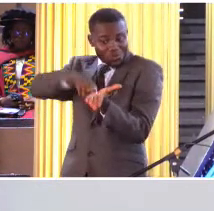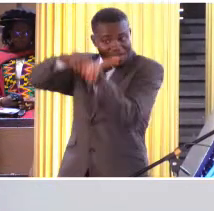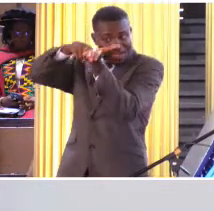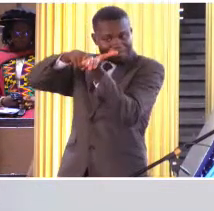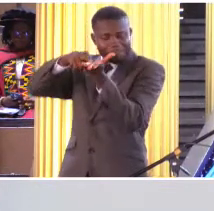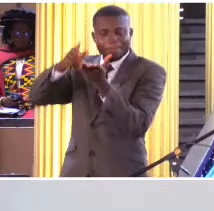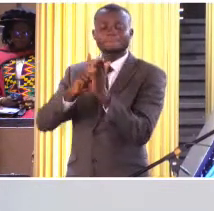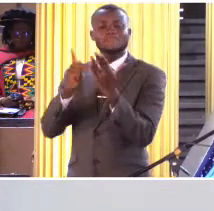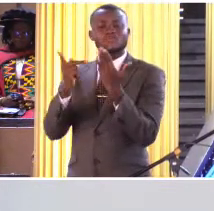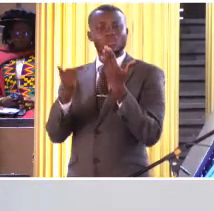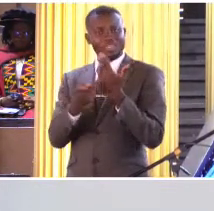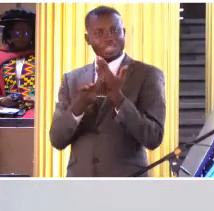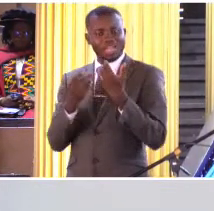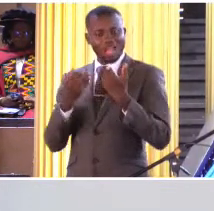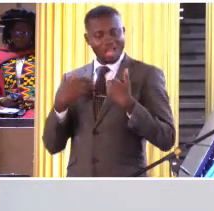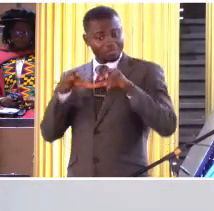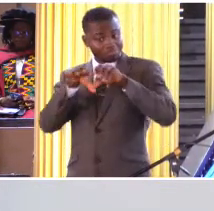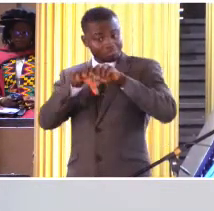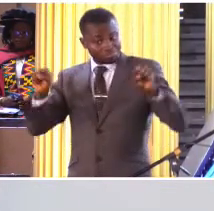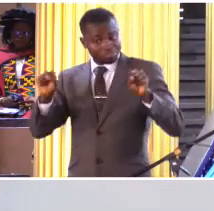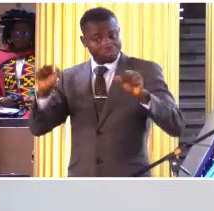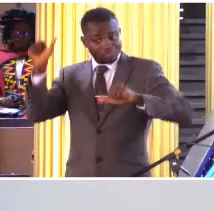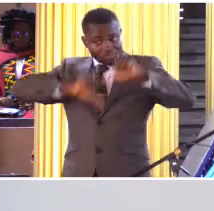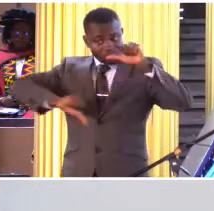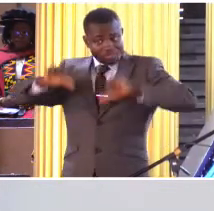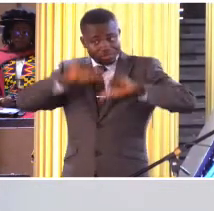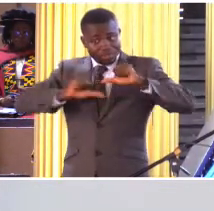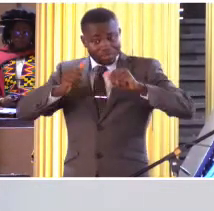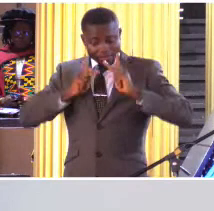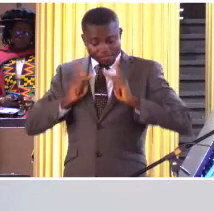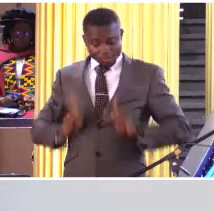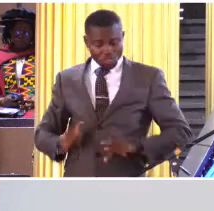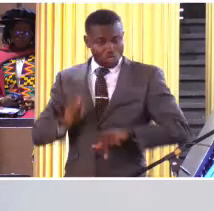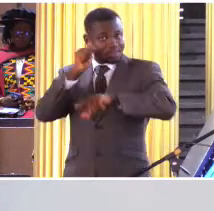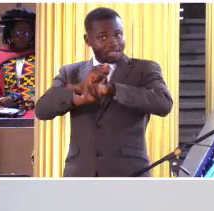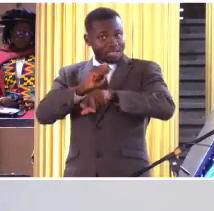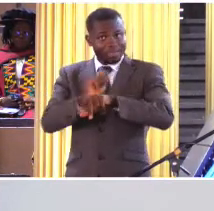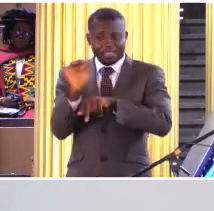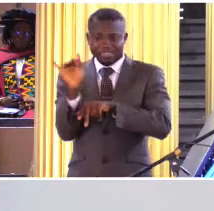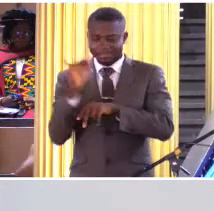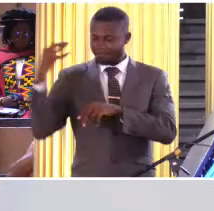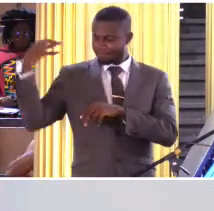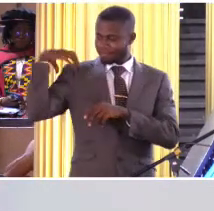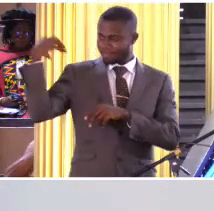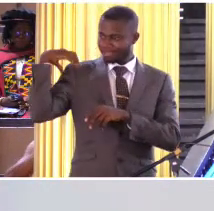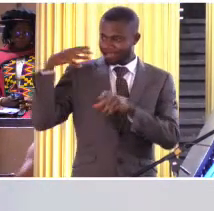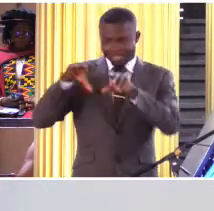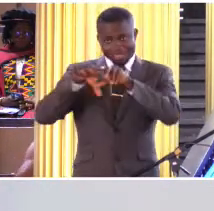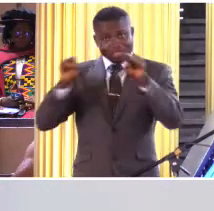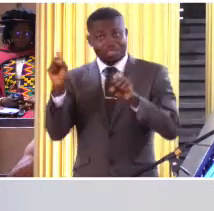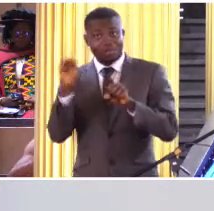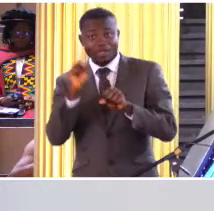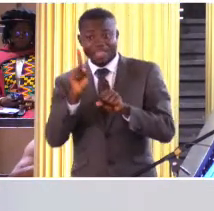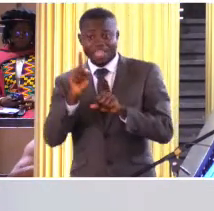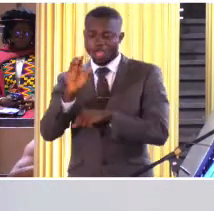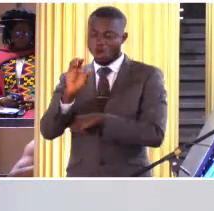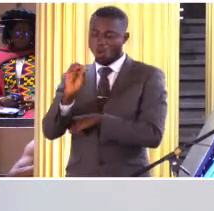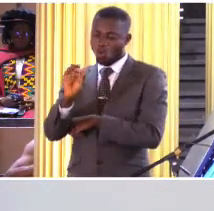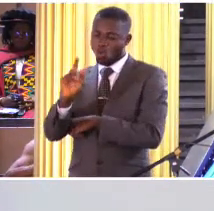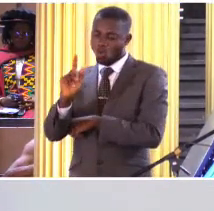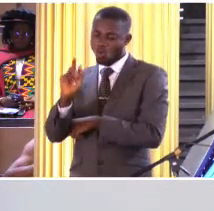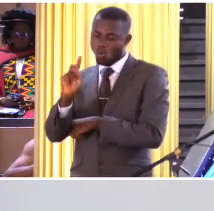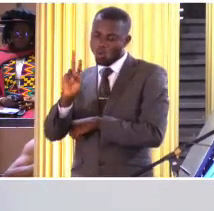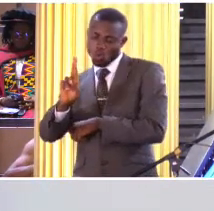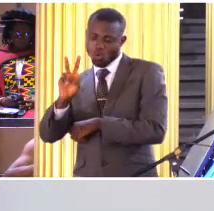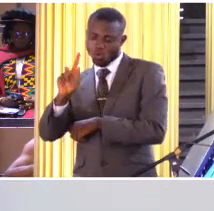He holds a Bachelor of Science degree in Physiotherapy and a Master of Science degree in Orthopedics, Sports